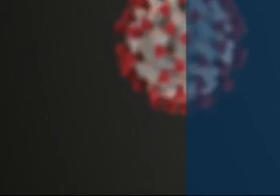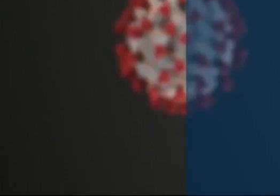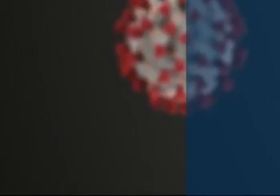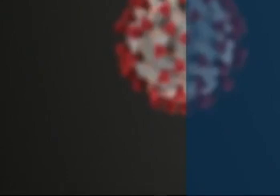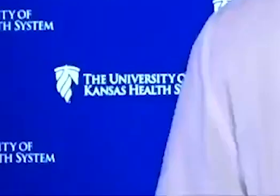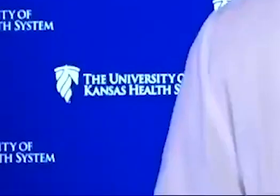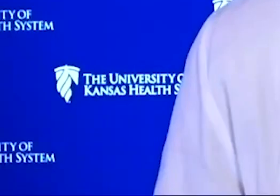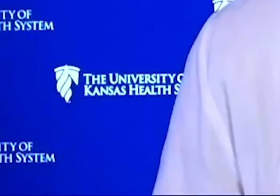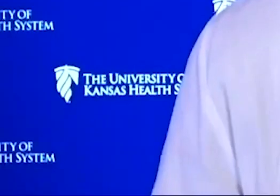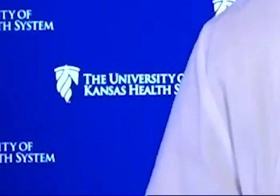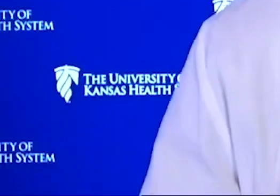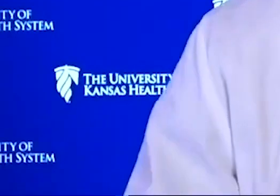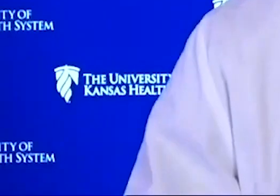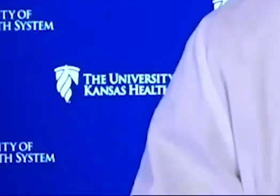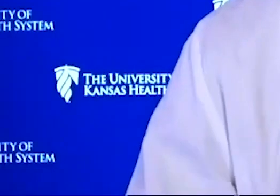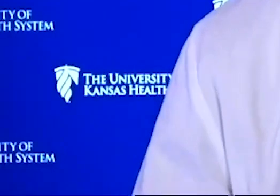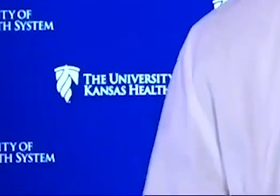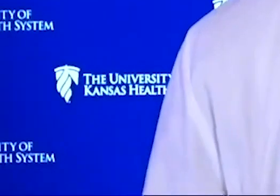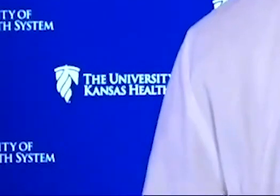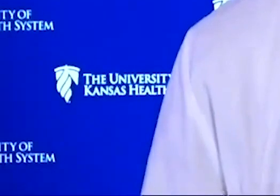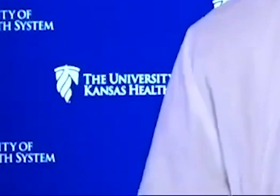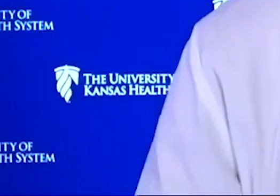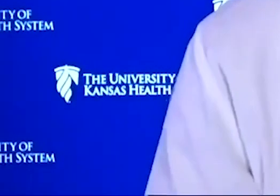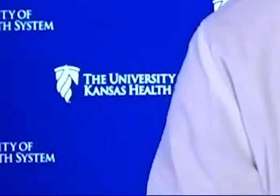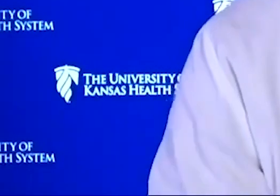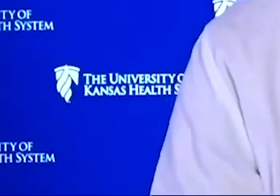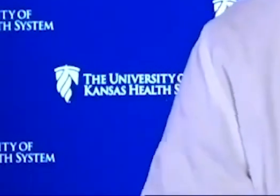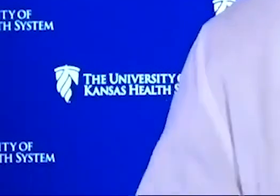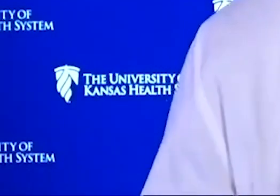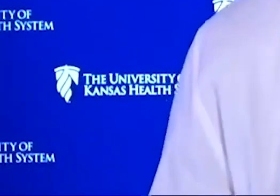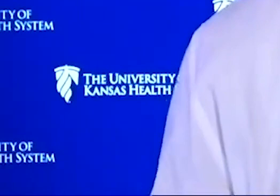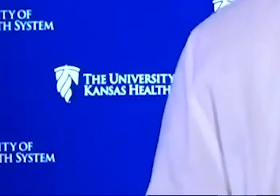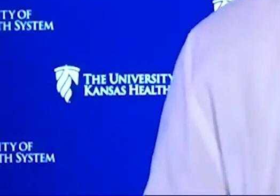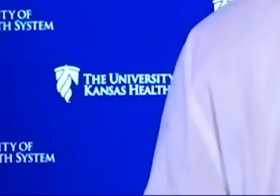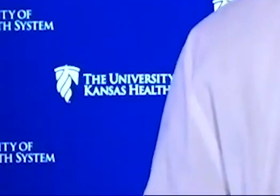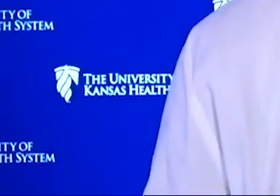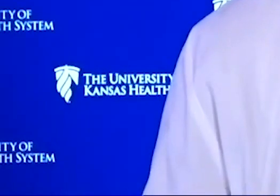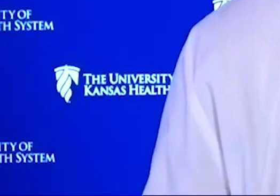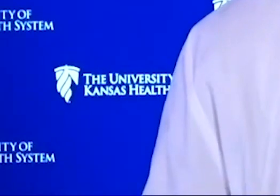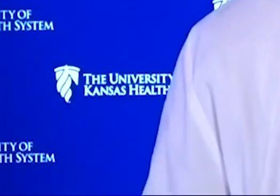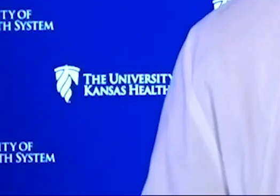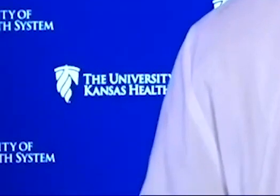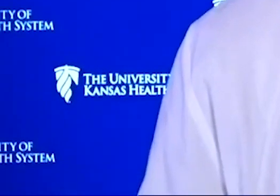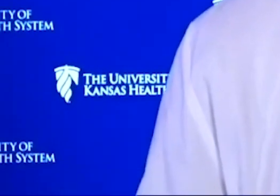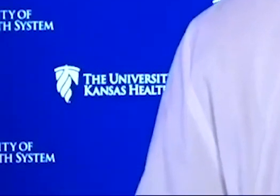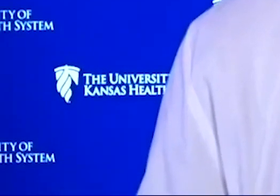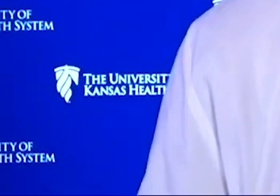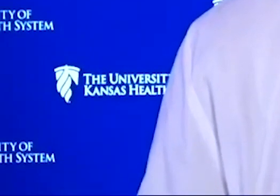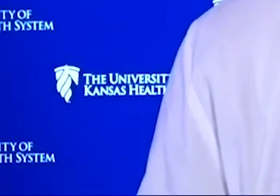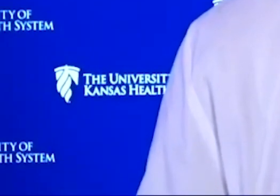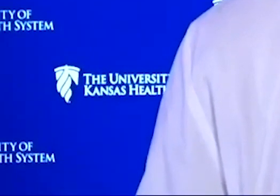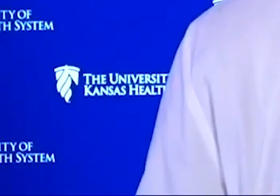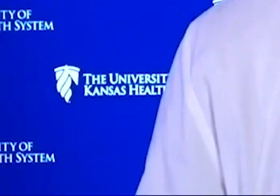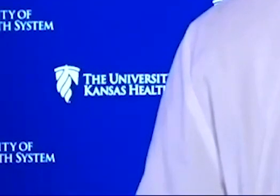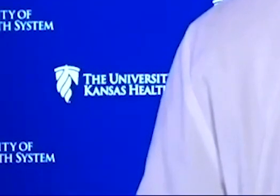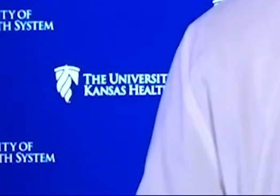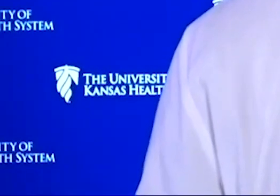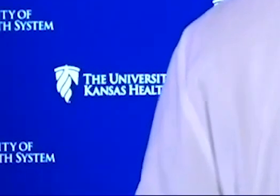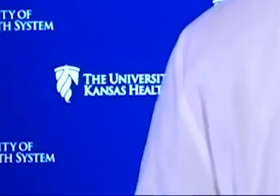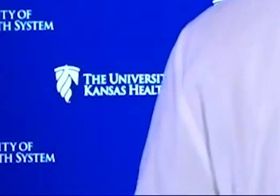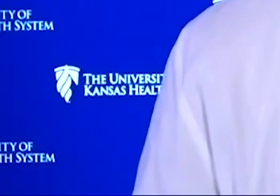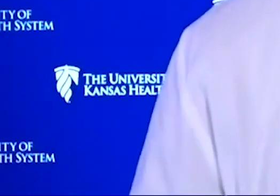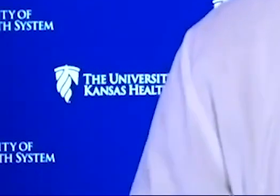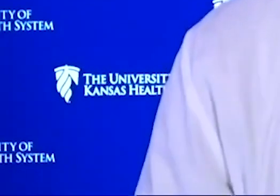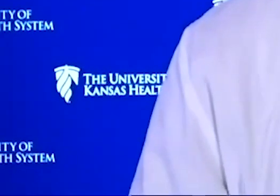maybe 16 or 17. I don't remember what our count was yesterday, but certainly one more from yesterday. But that is, again, just